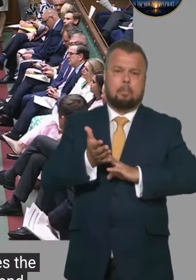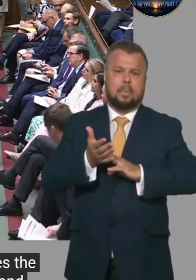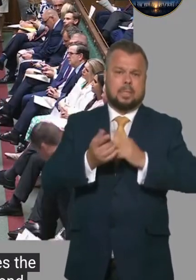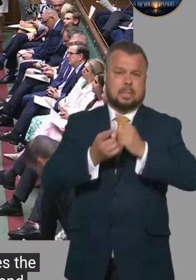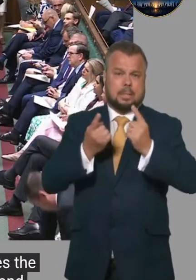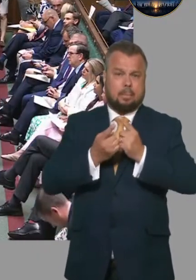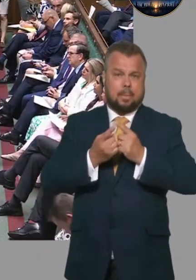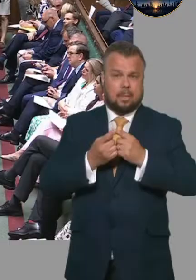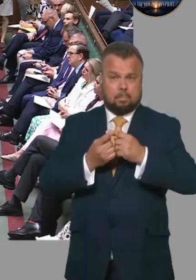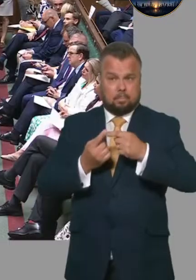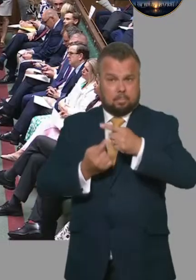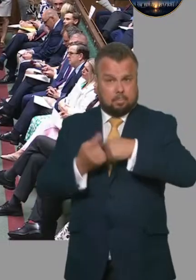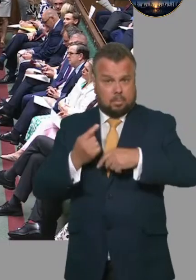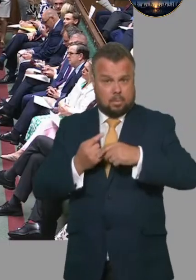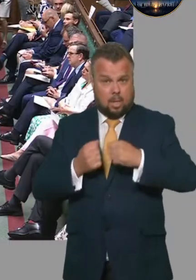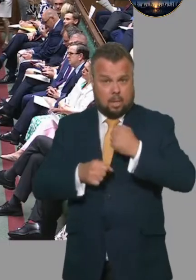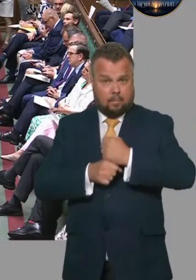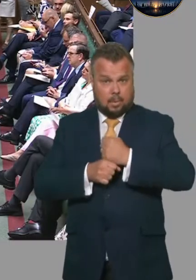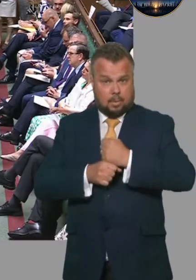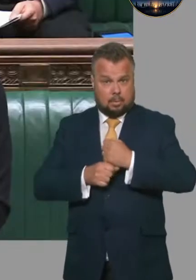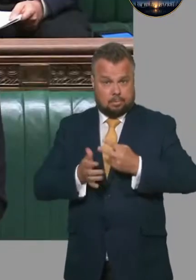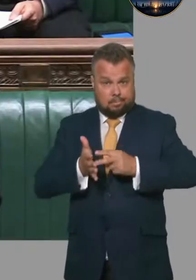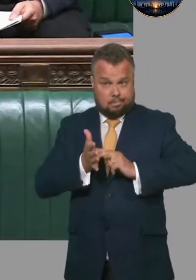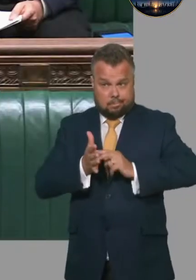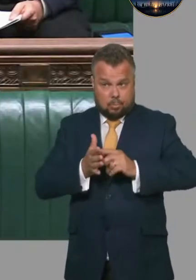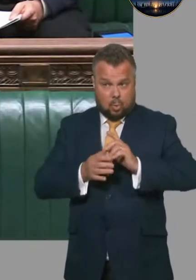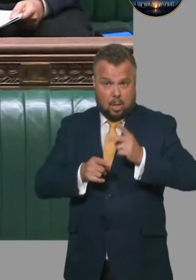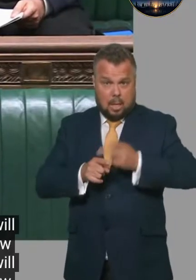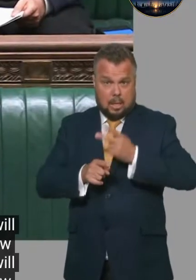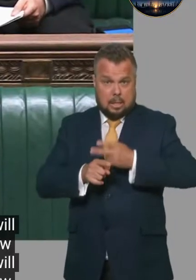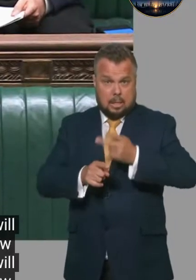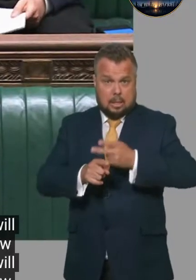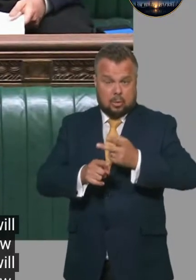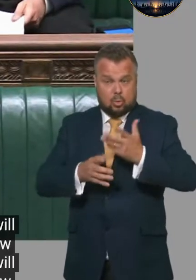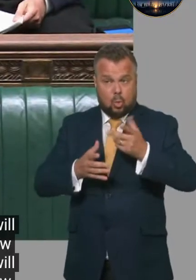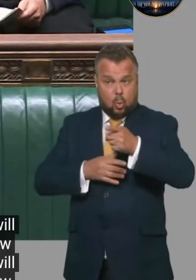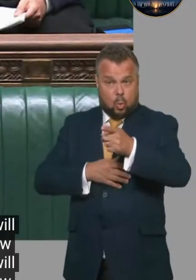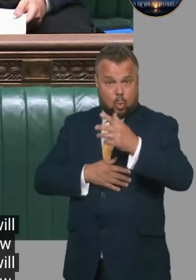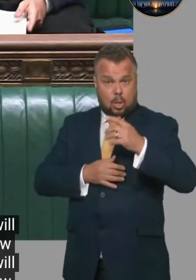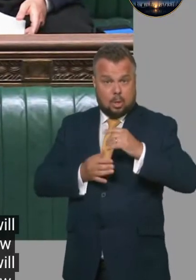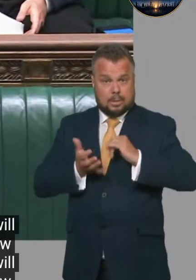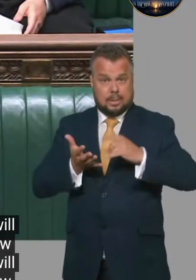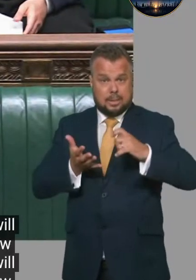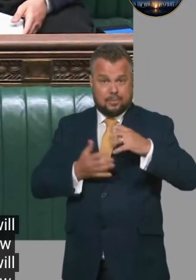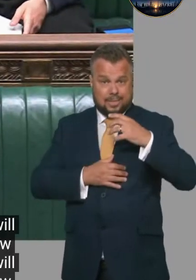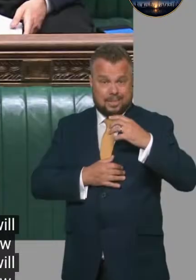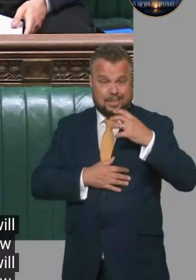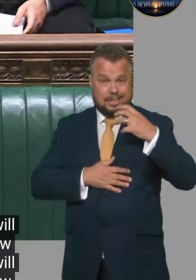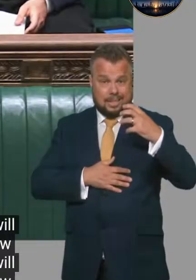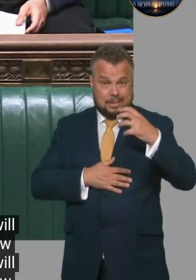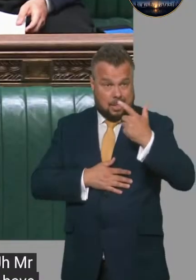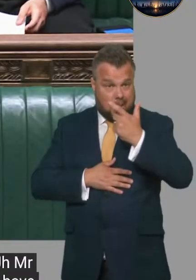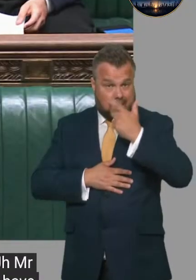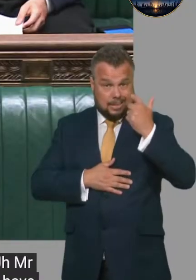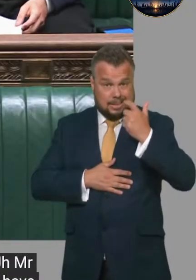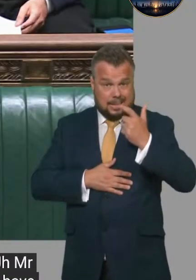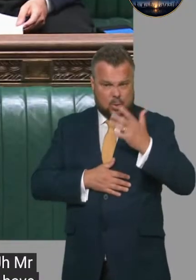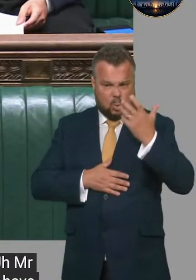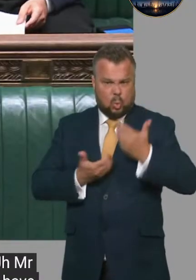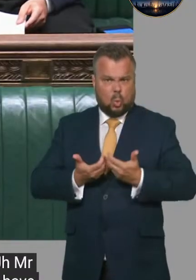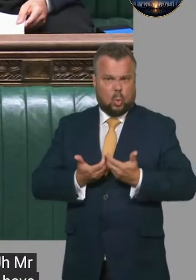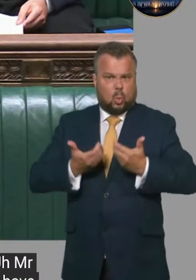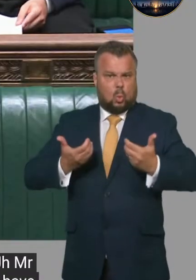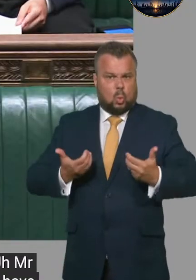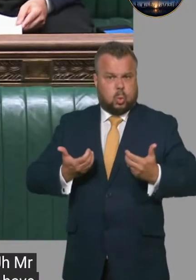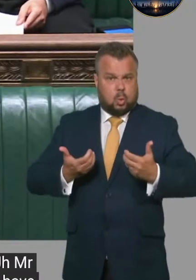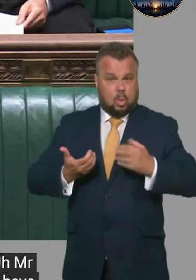Mr. Speaker, South Wales Police have paused their plans. It is right that they have done so. There are no blasphemy laws